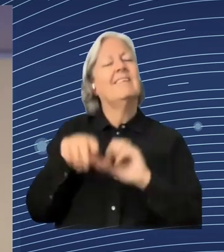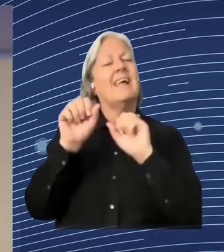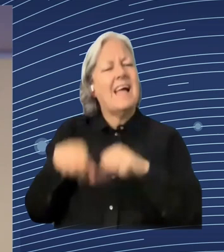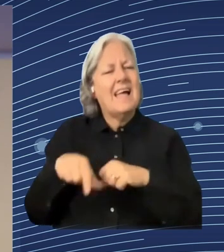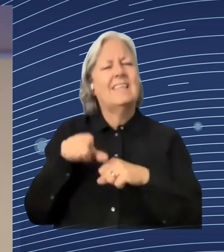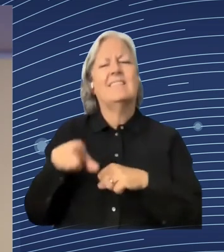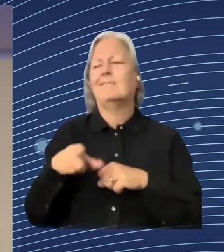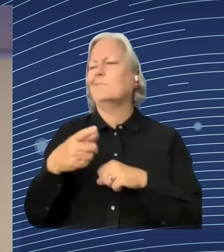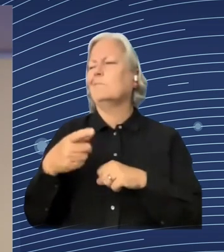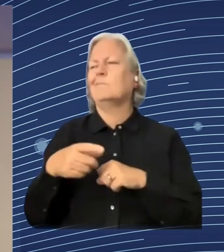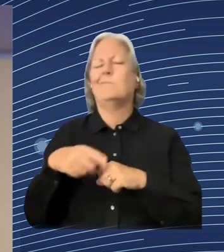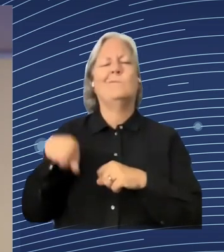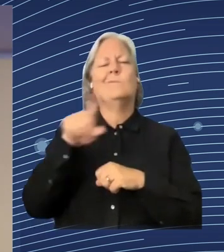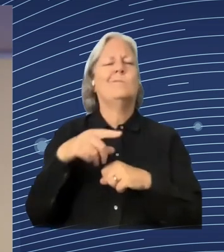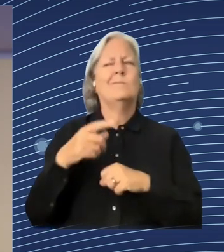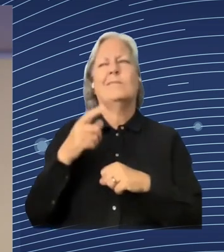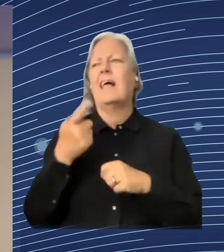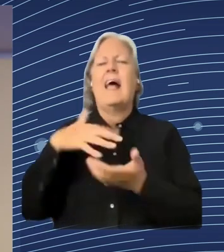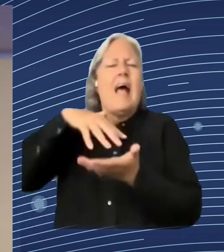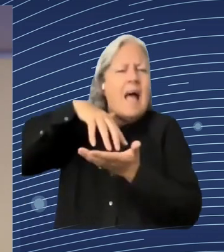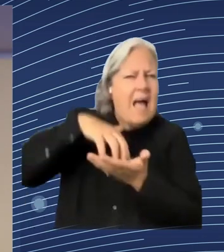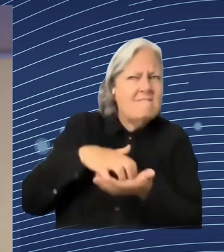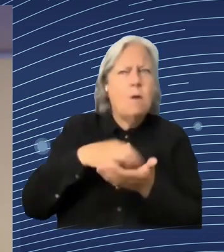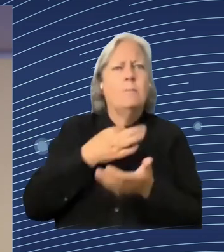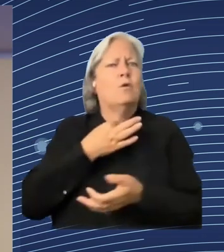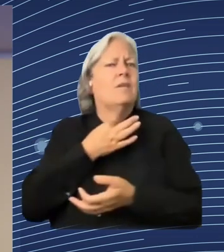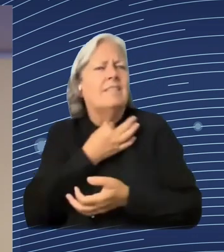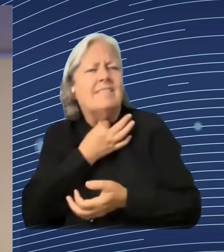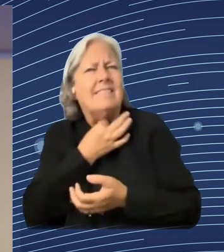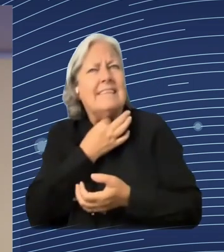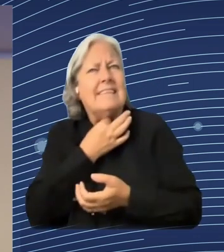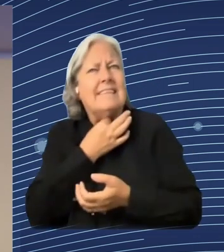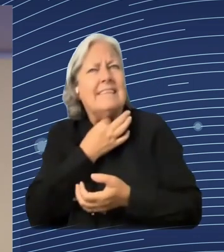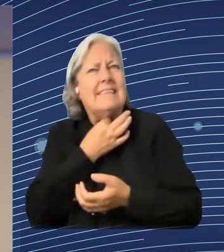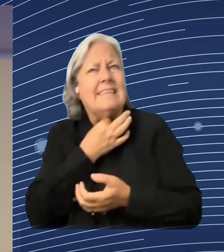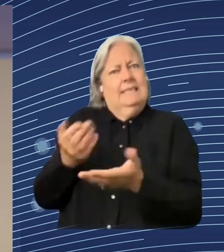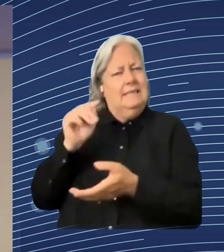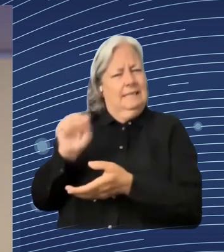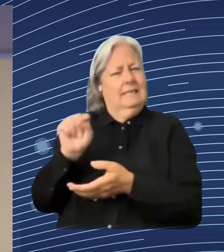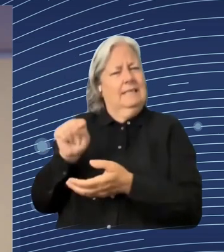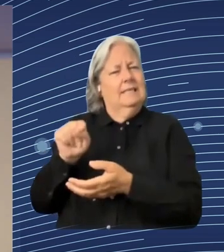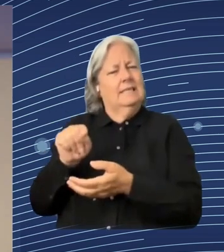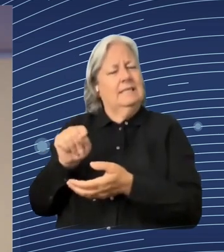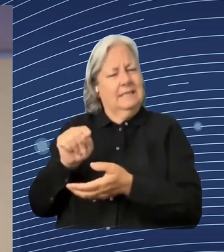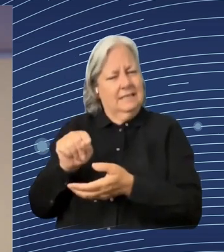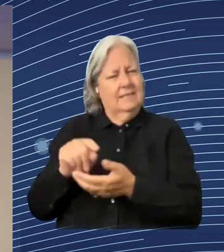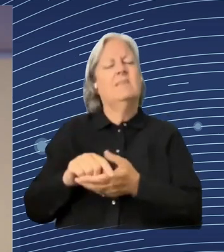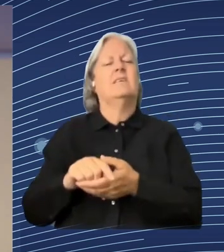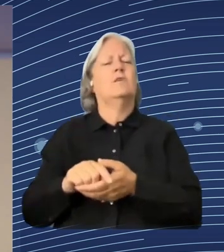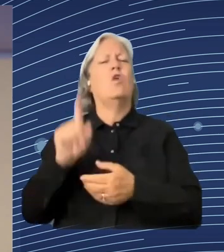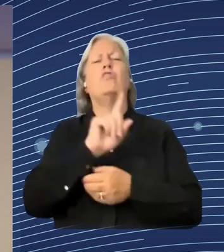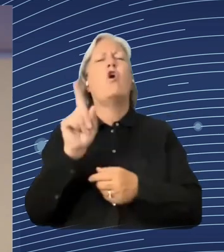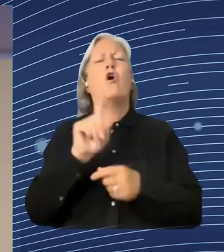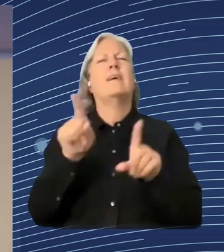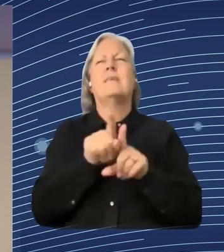or the vulnerable positioned people so we can kind of not have these biases that we are having